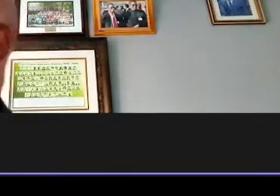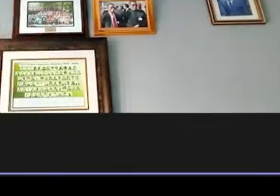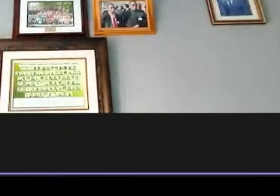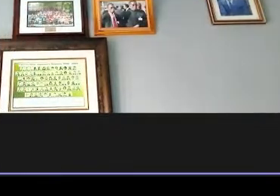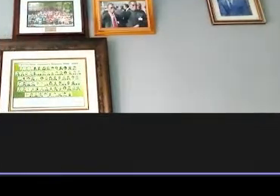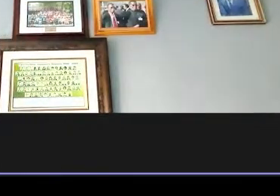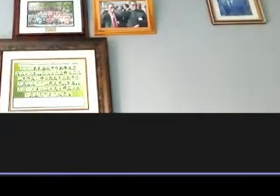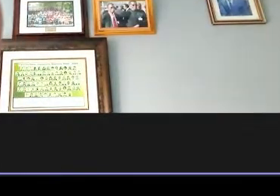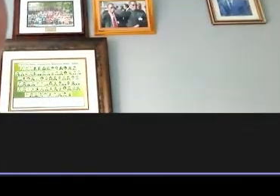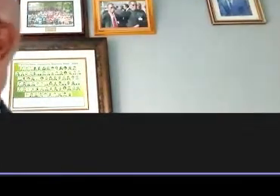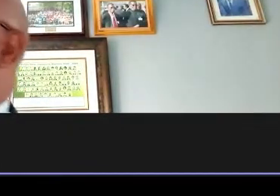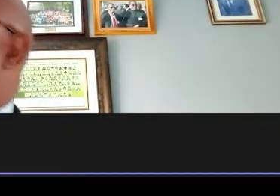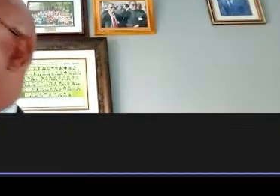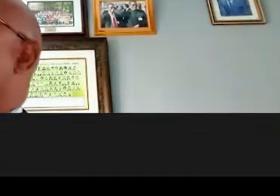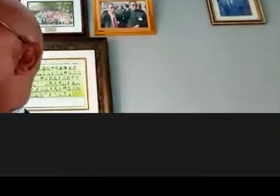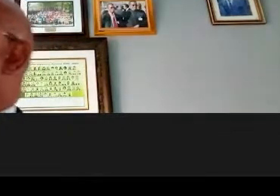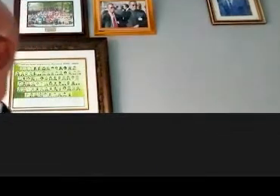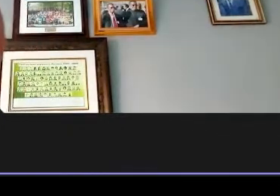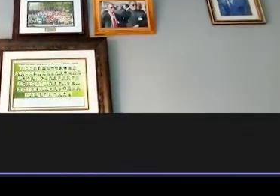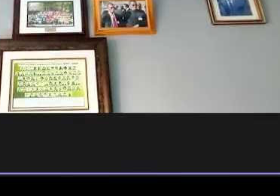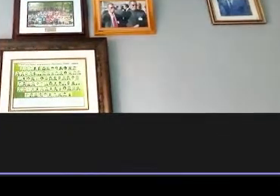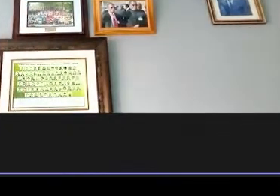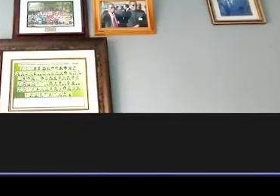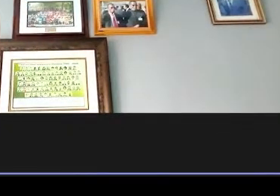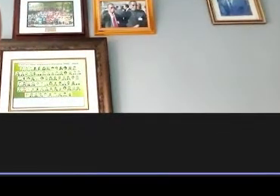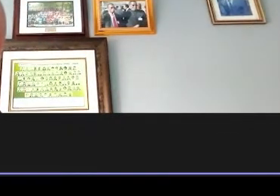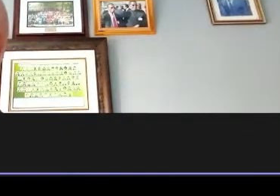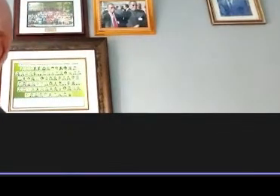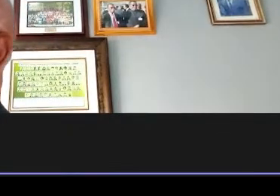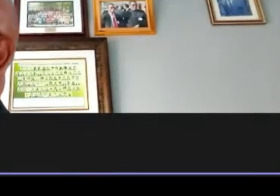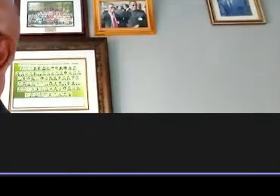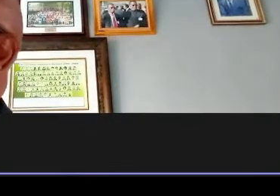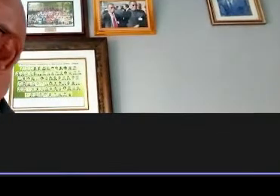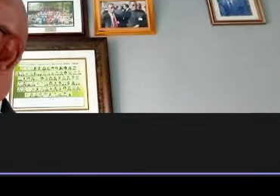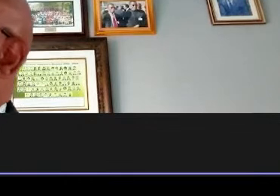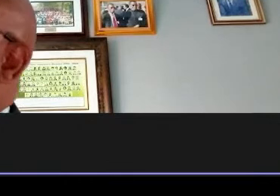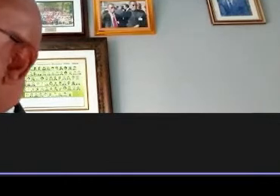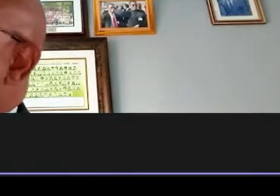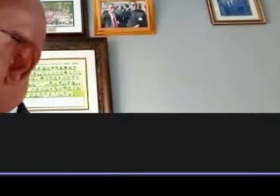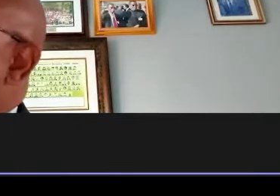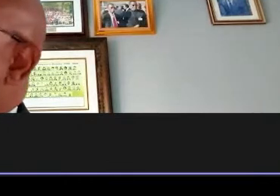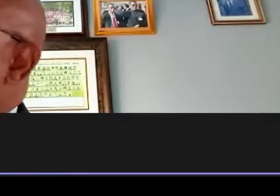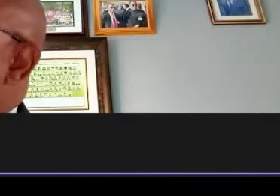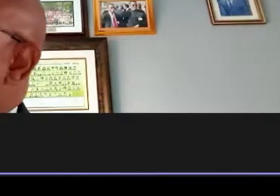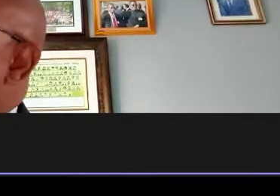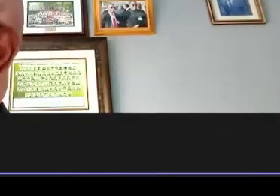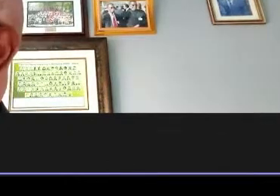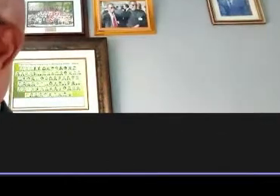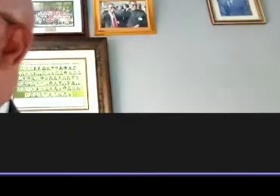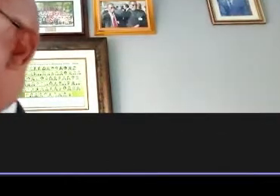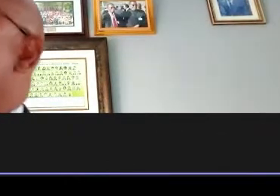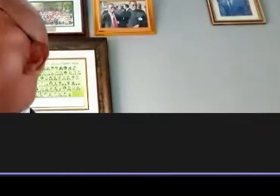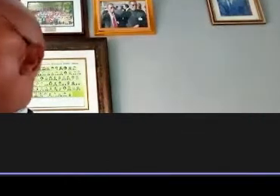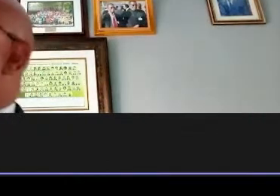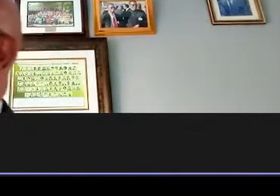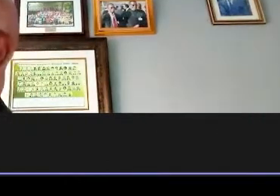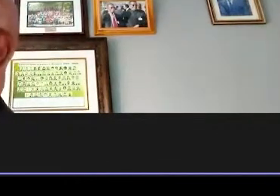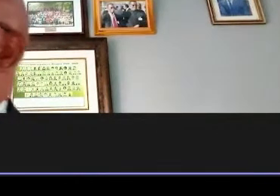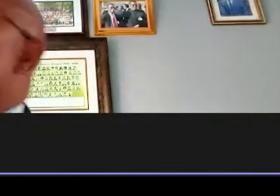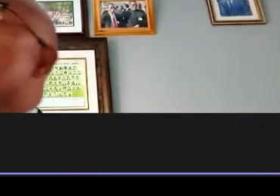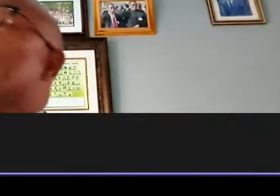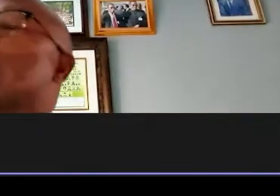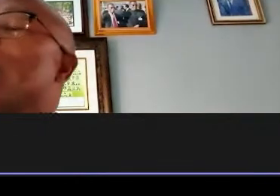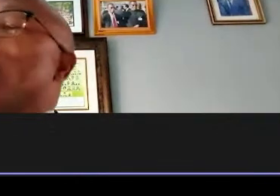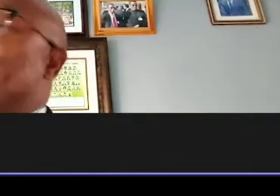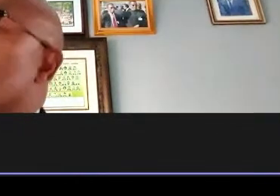In 2006, the ANC Local Government Election Manifesto Act declared that, and I quote, our